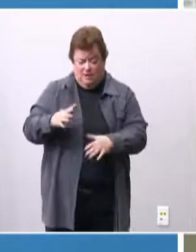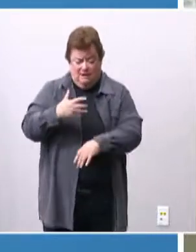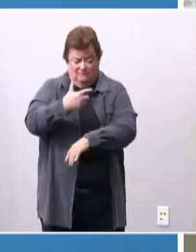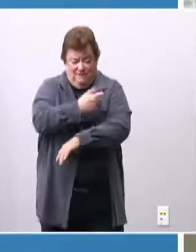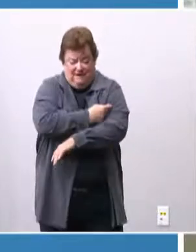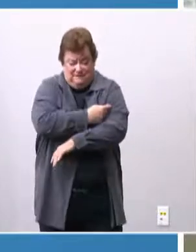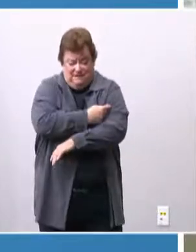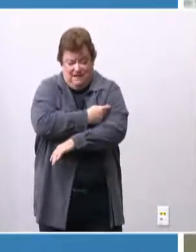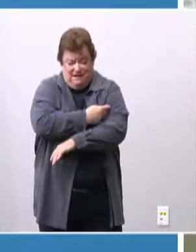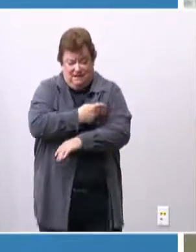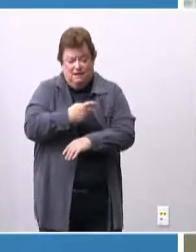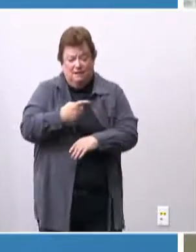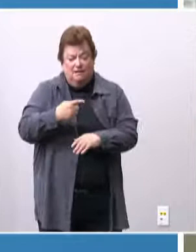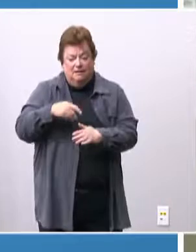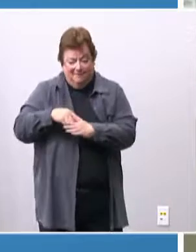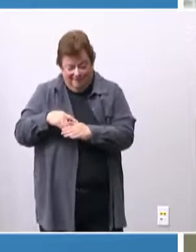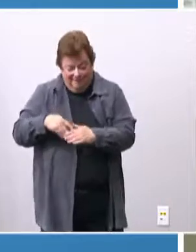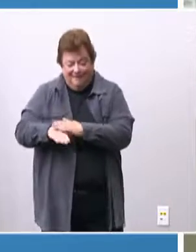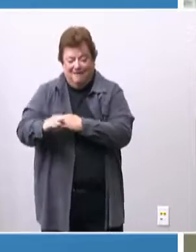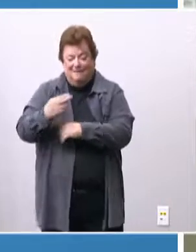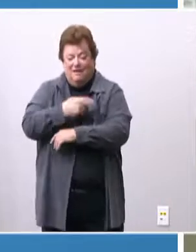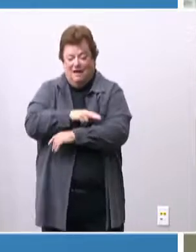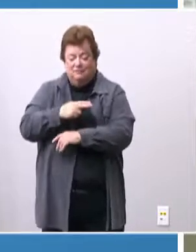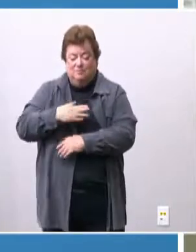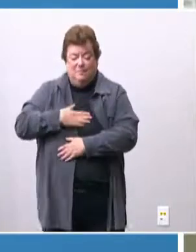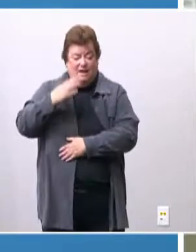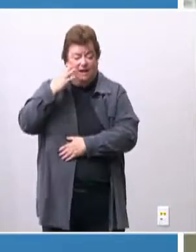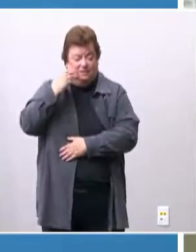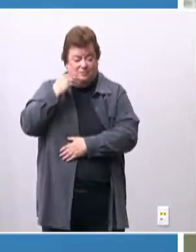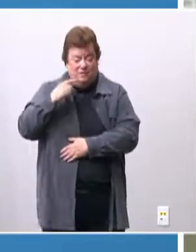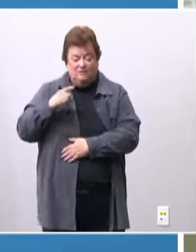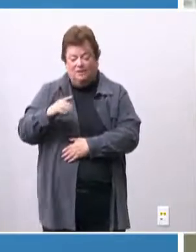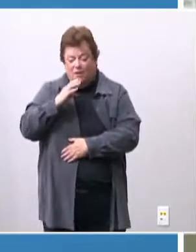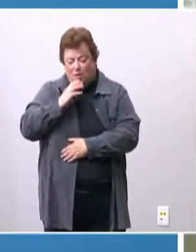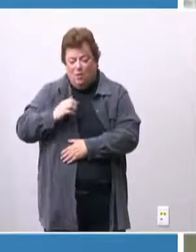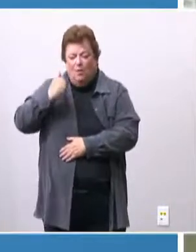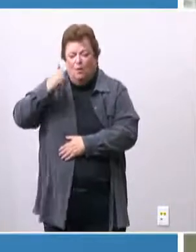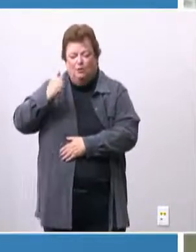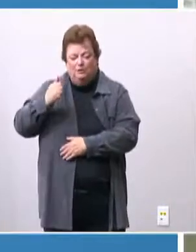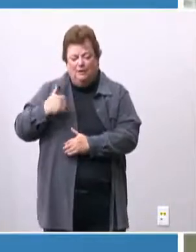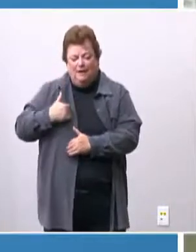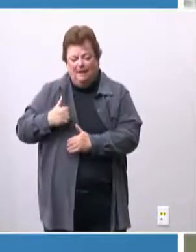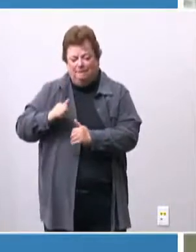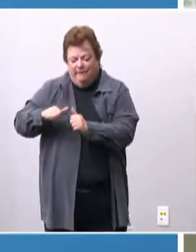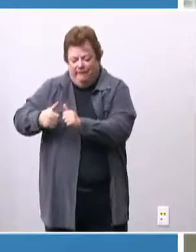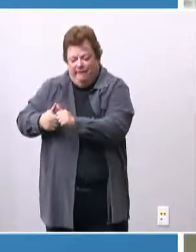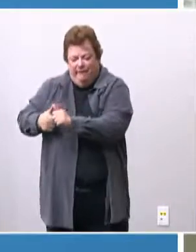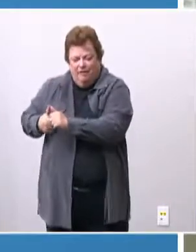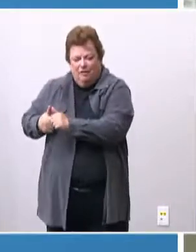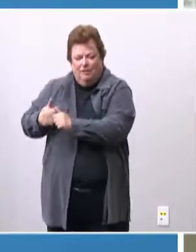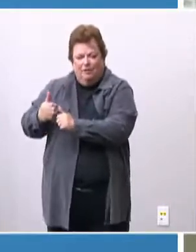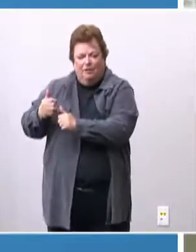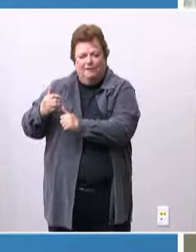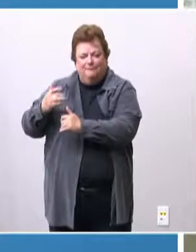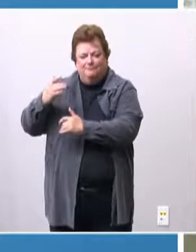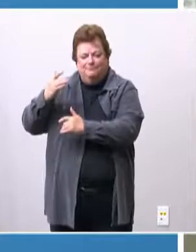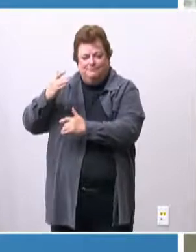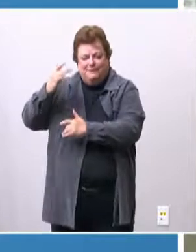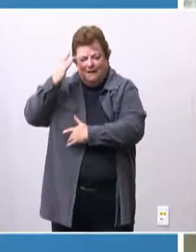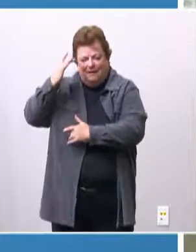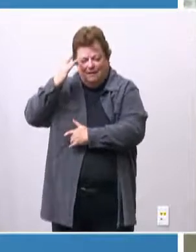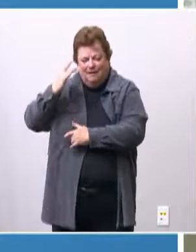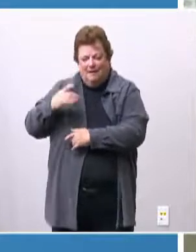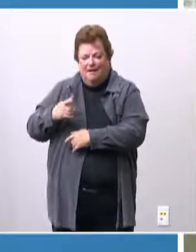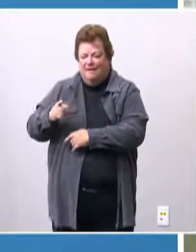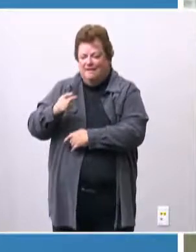is my experience has been that they are older, they have underlying health problems, and they just didn't quite get the